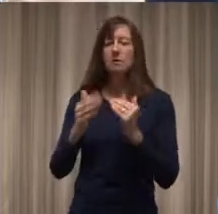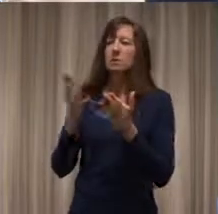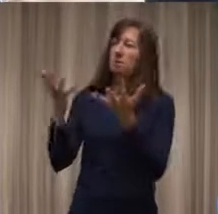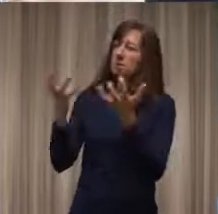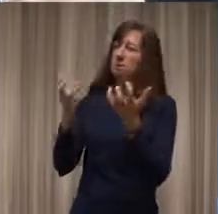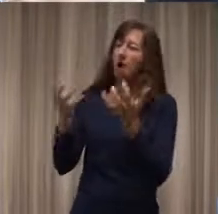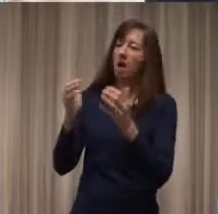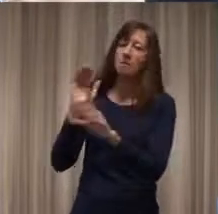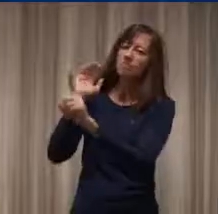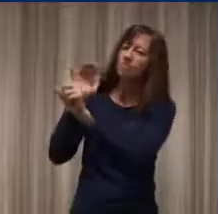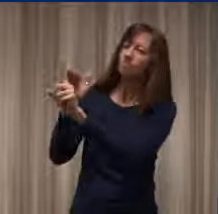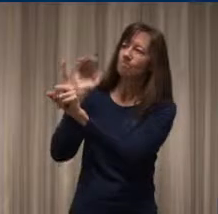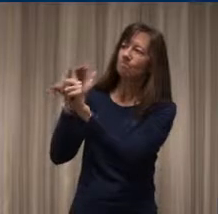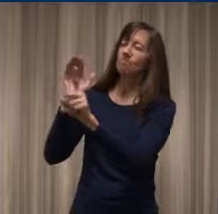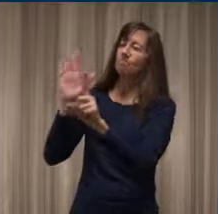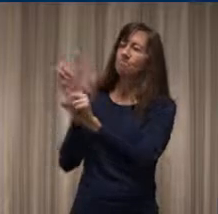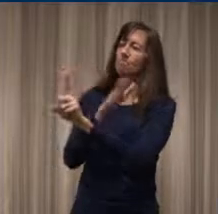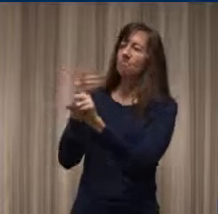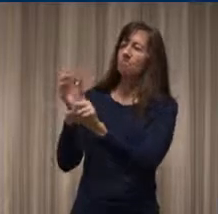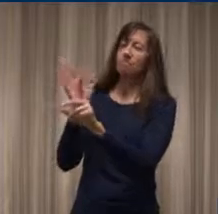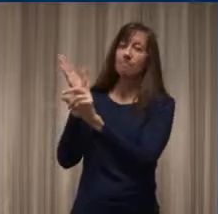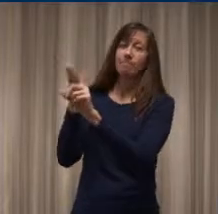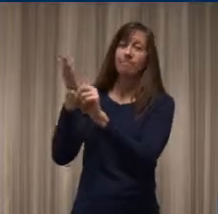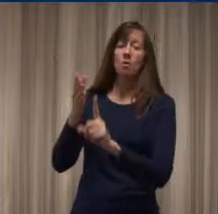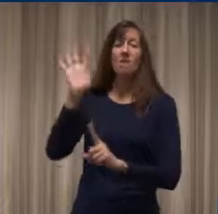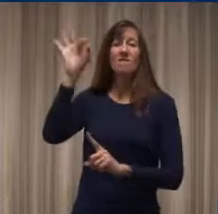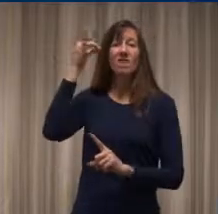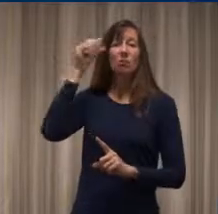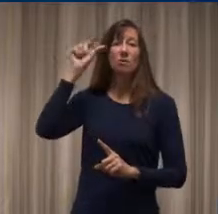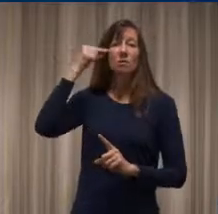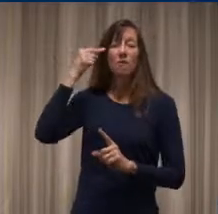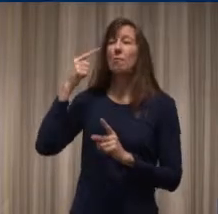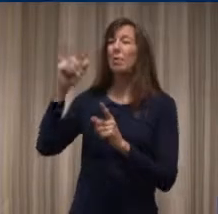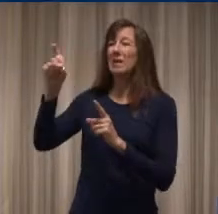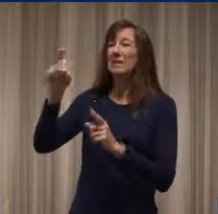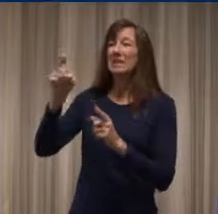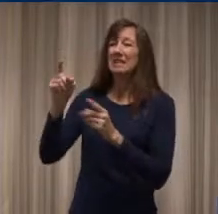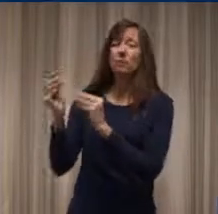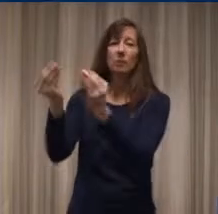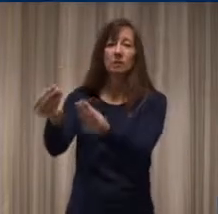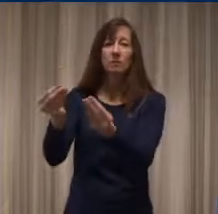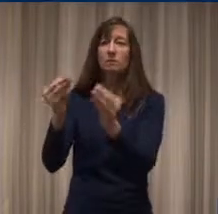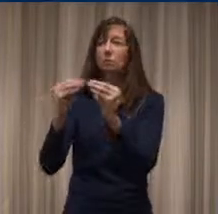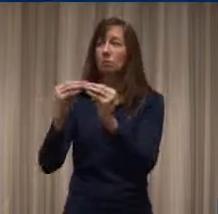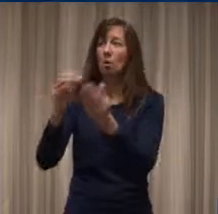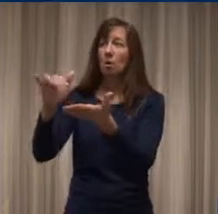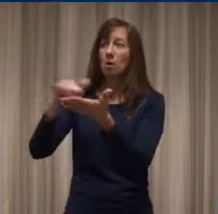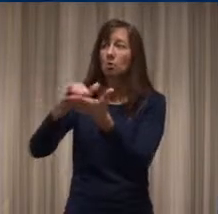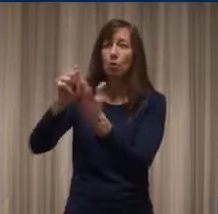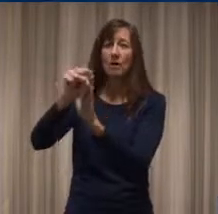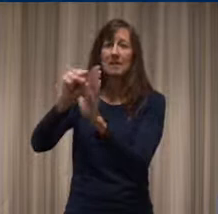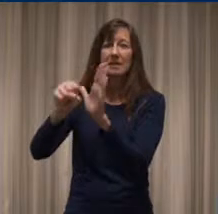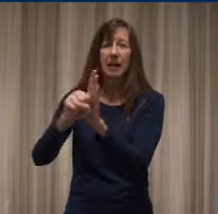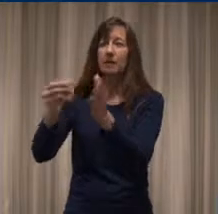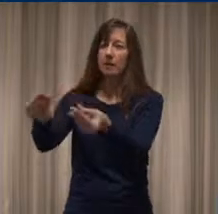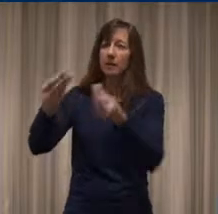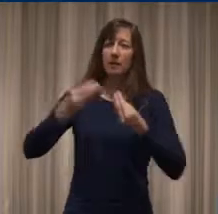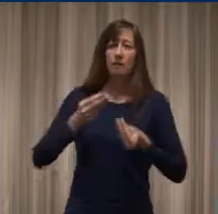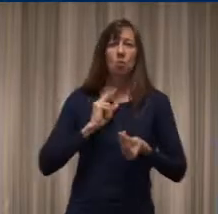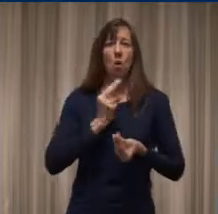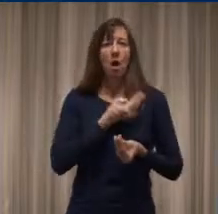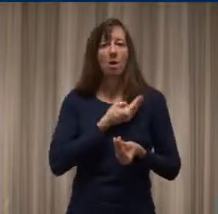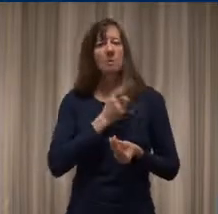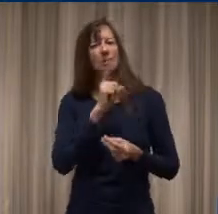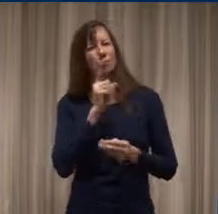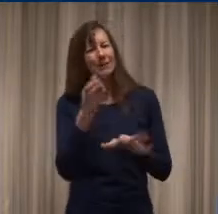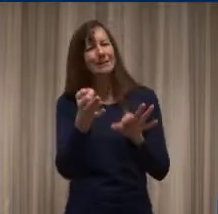to everyone down on the ground, and of course here in Ulster County. It's just very simple at this point. As I said, the